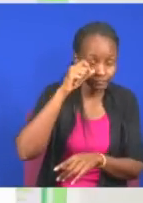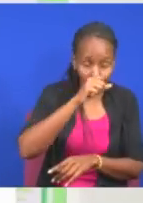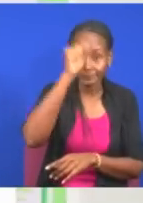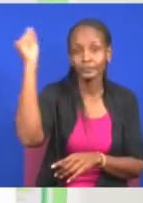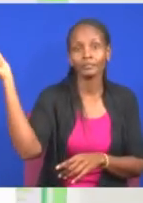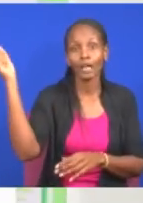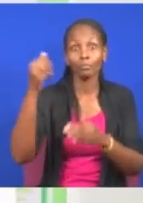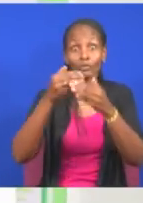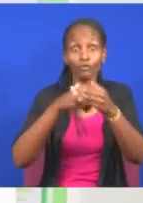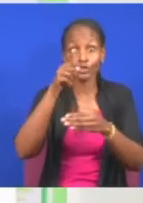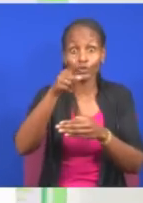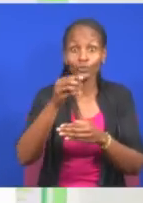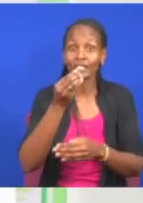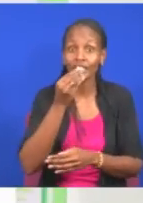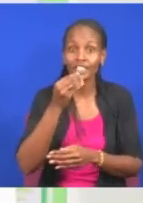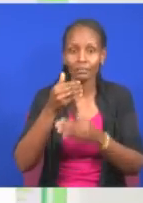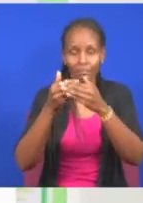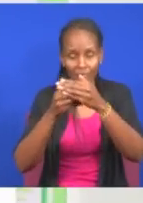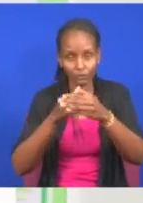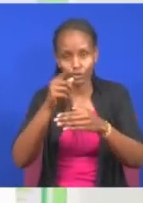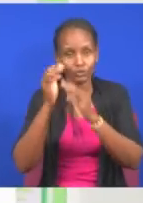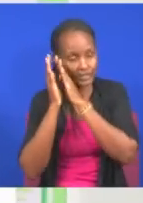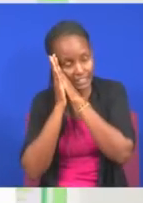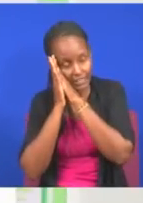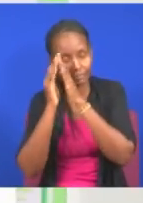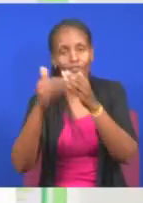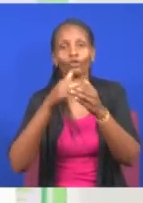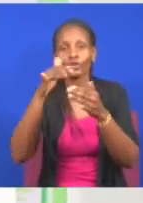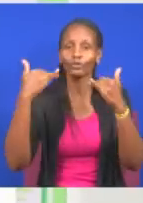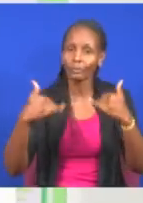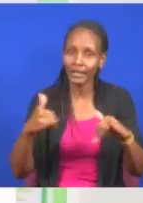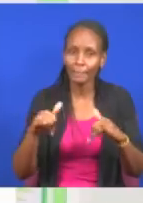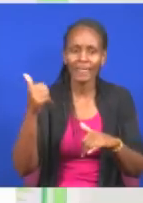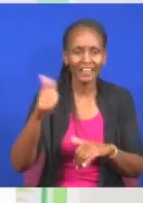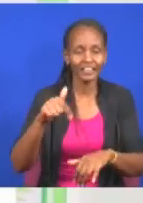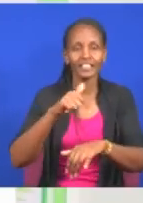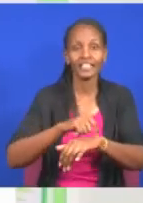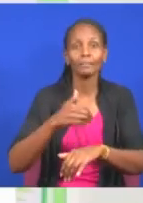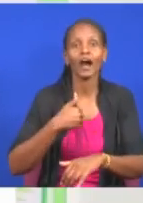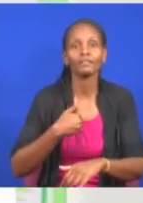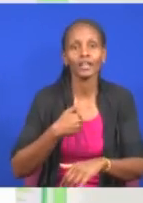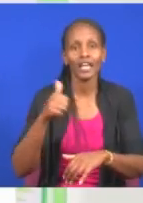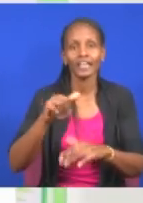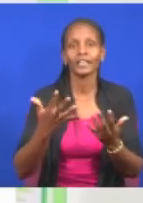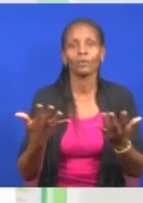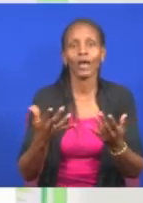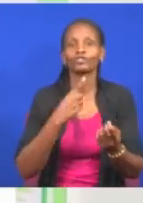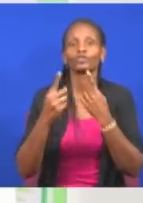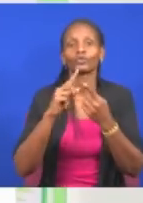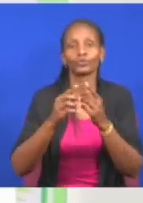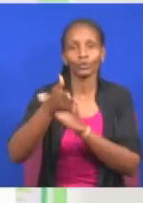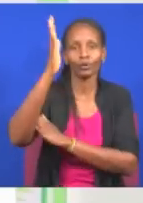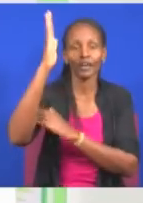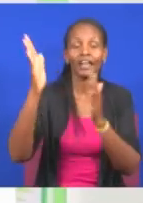before you eat, before you sleep, before you play, any time you have, anywhere, just talk to God,